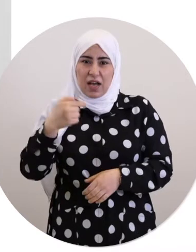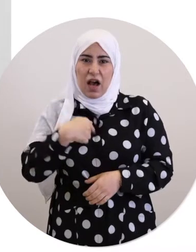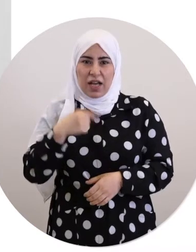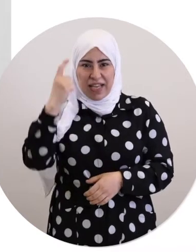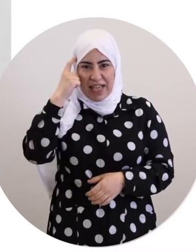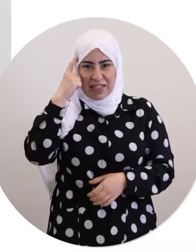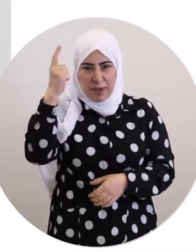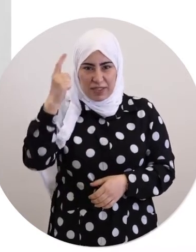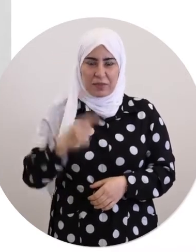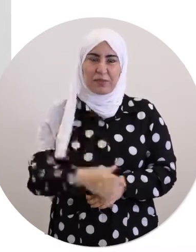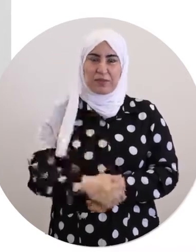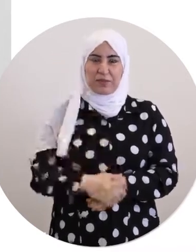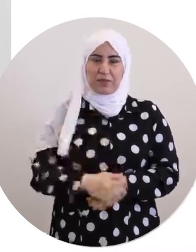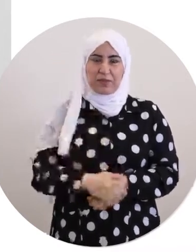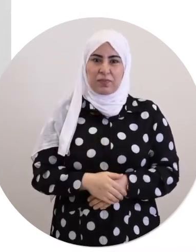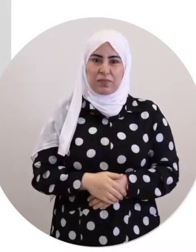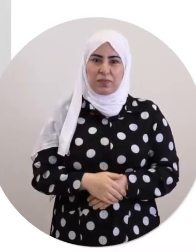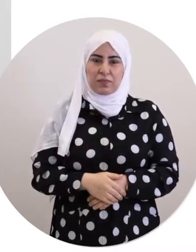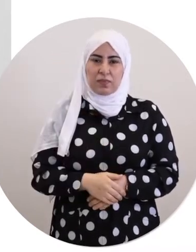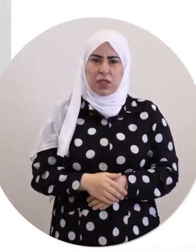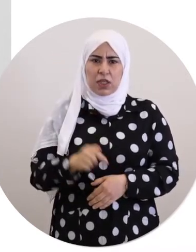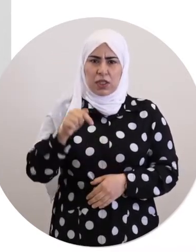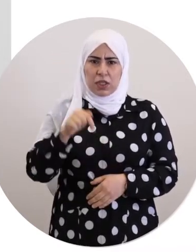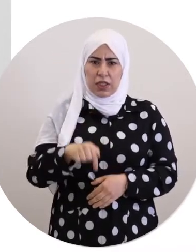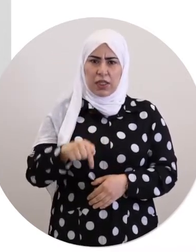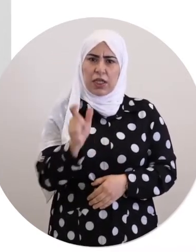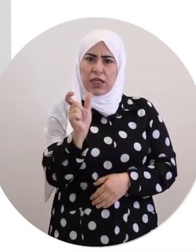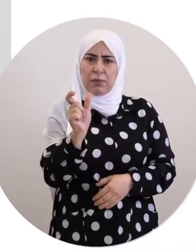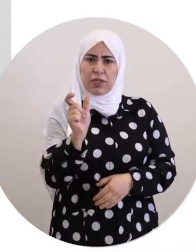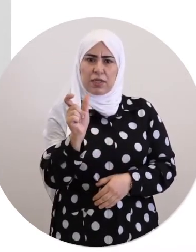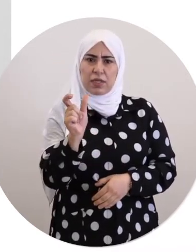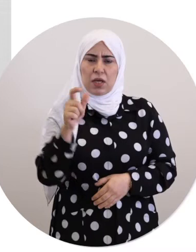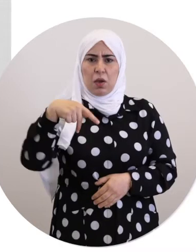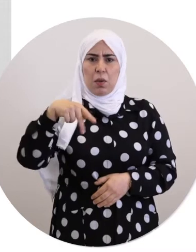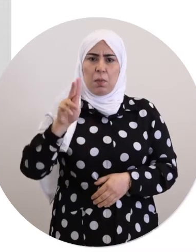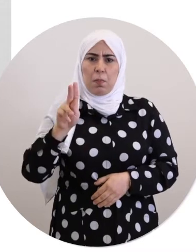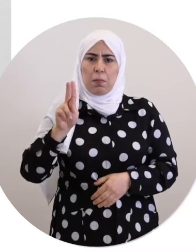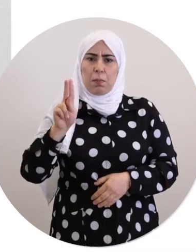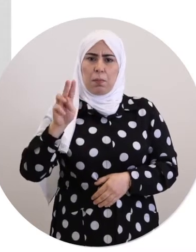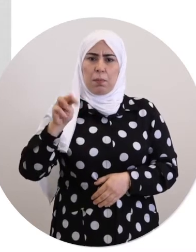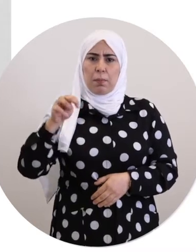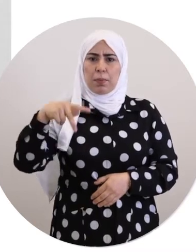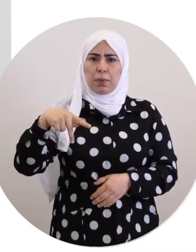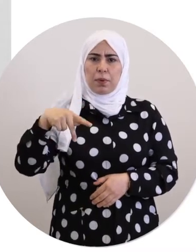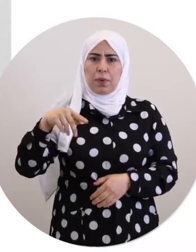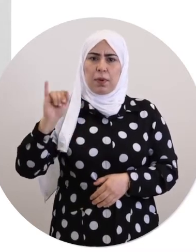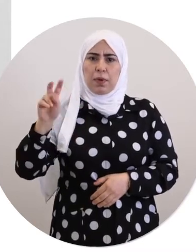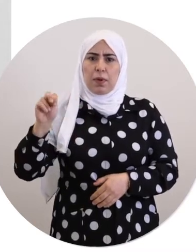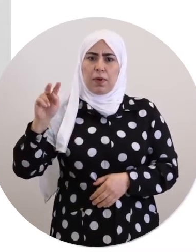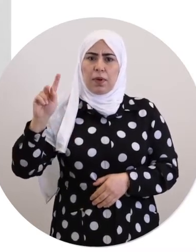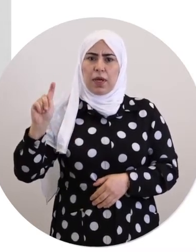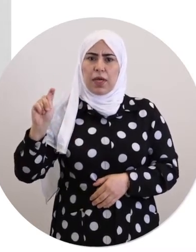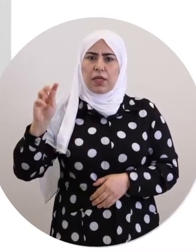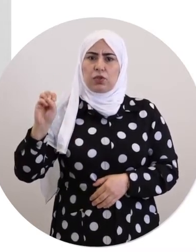to bump into my classmate. Now, what do I mean when I say bump into? When you bump into someone, you meet them by chance. You're